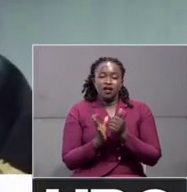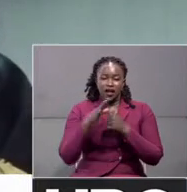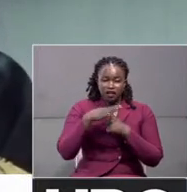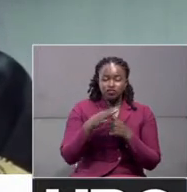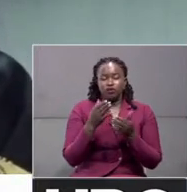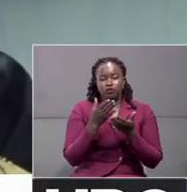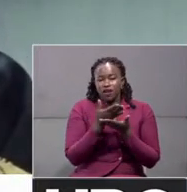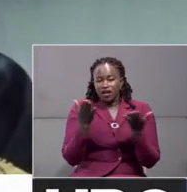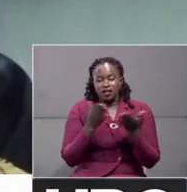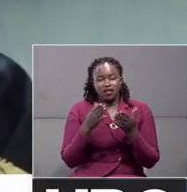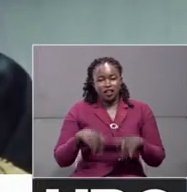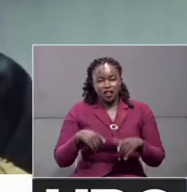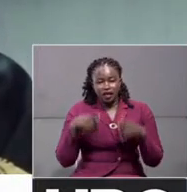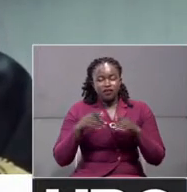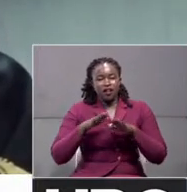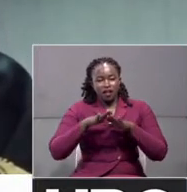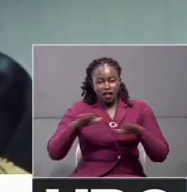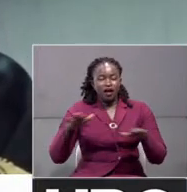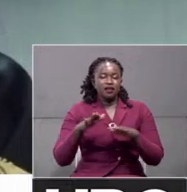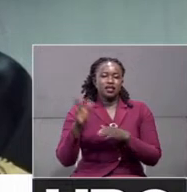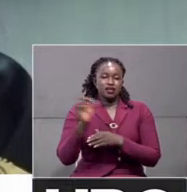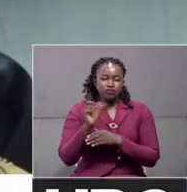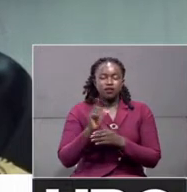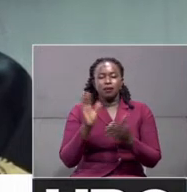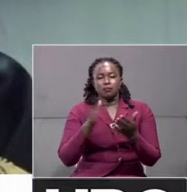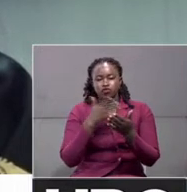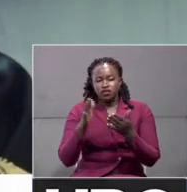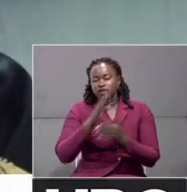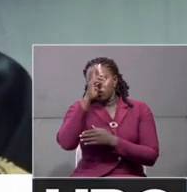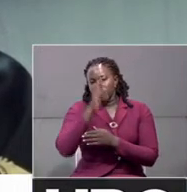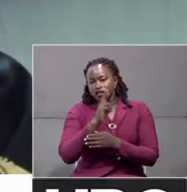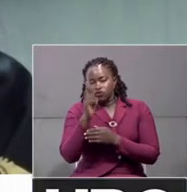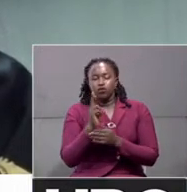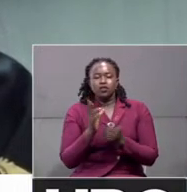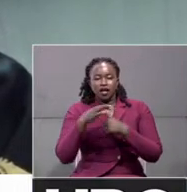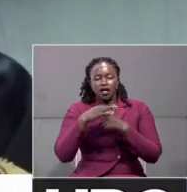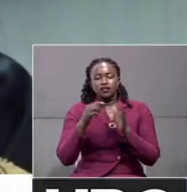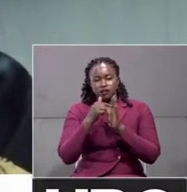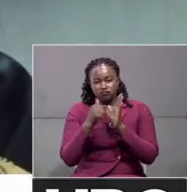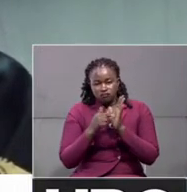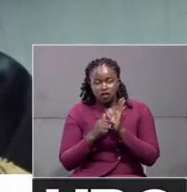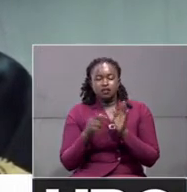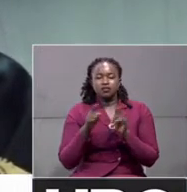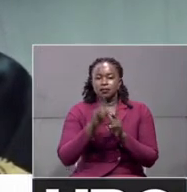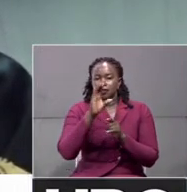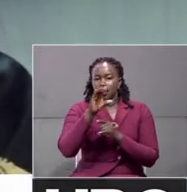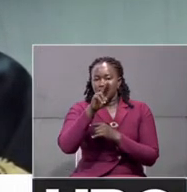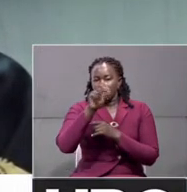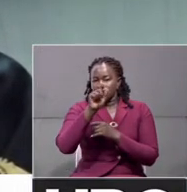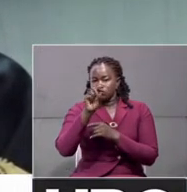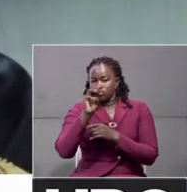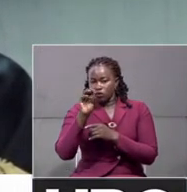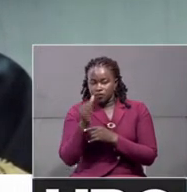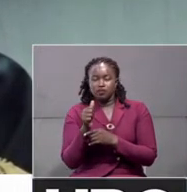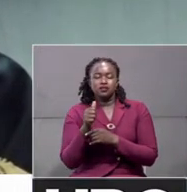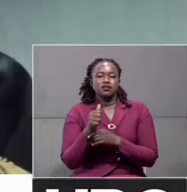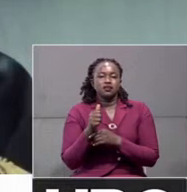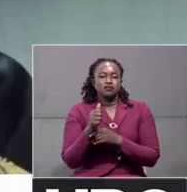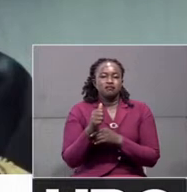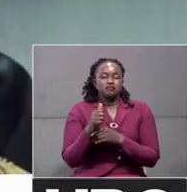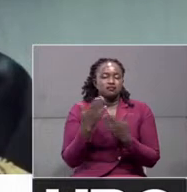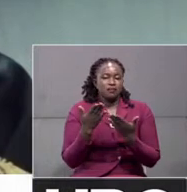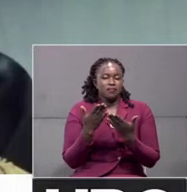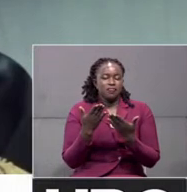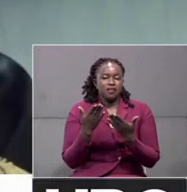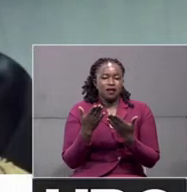life, language, literature, music, religion, traditions and customs operates at close purposes with